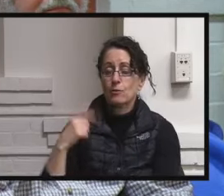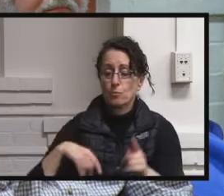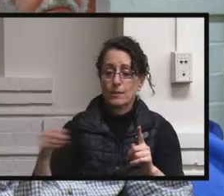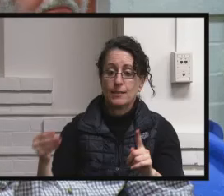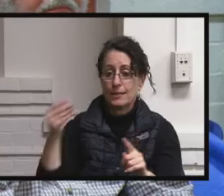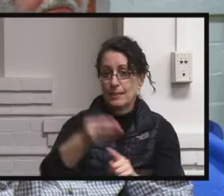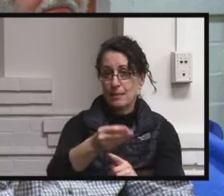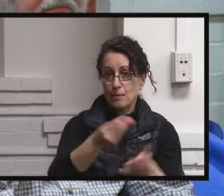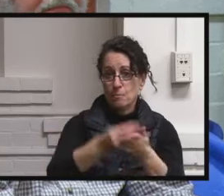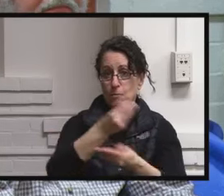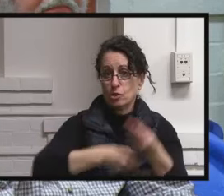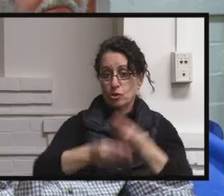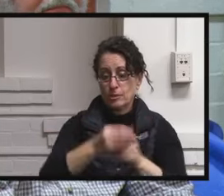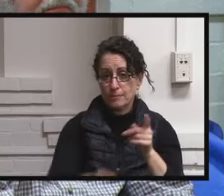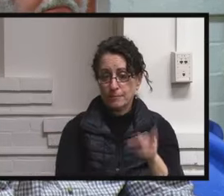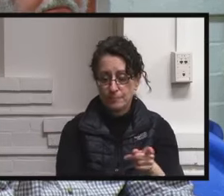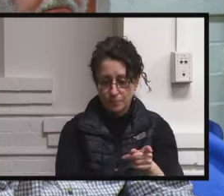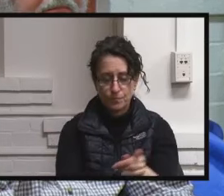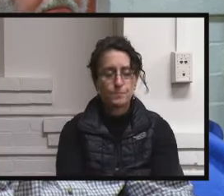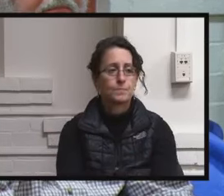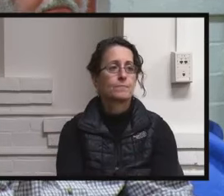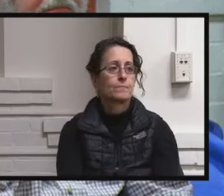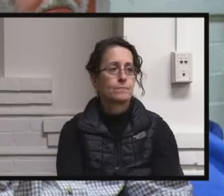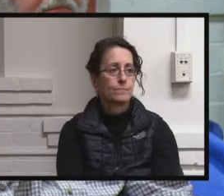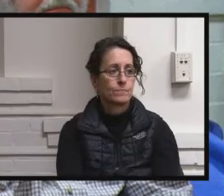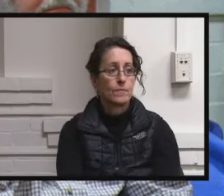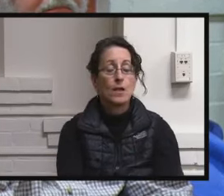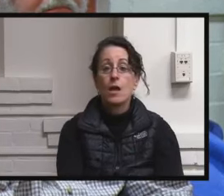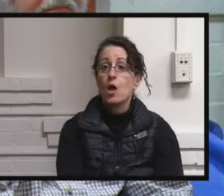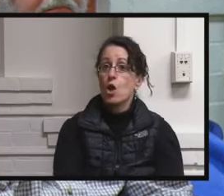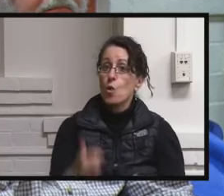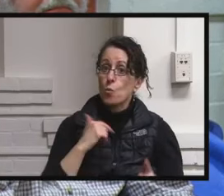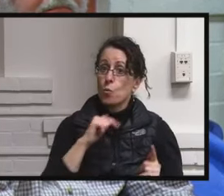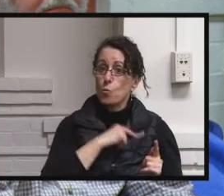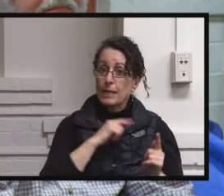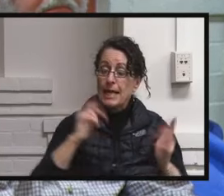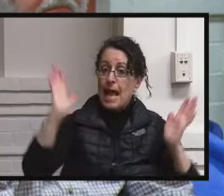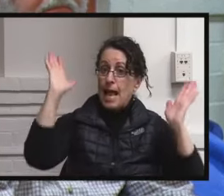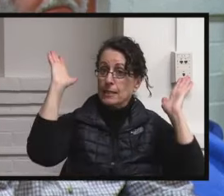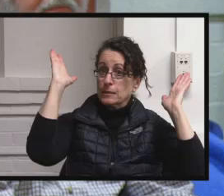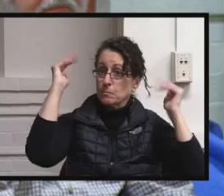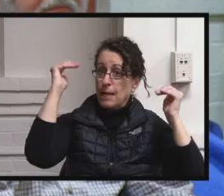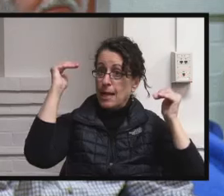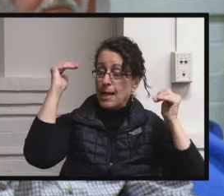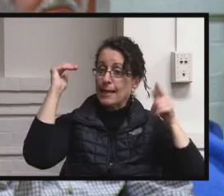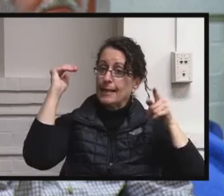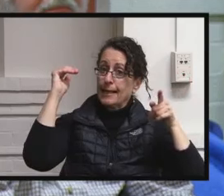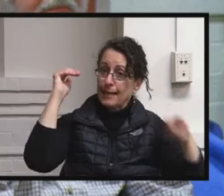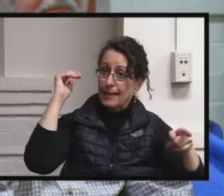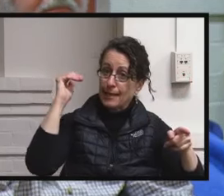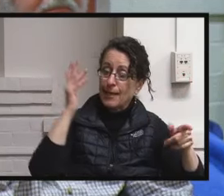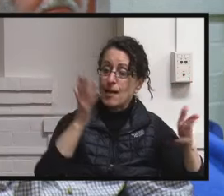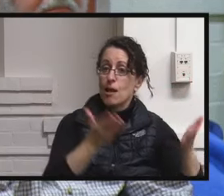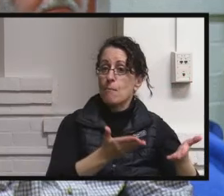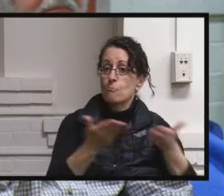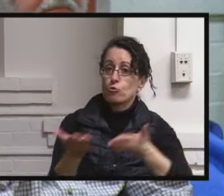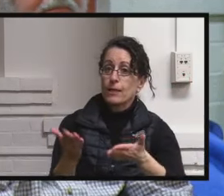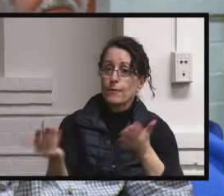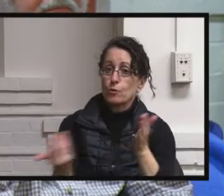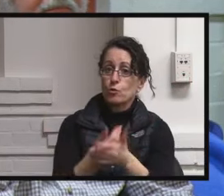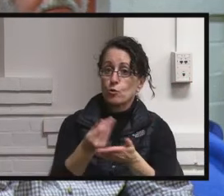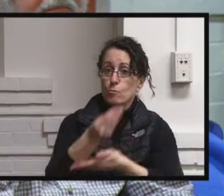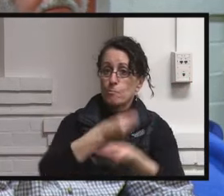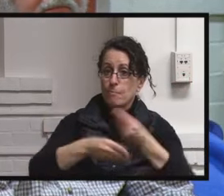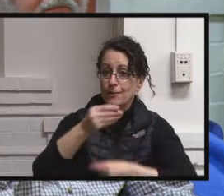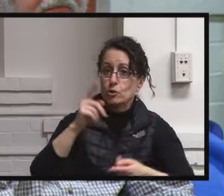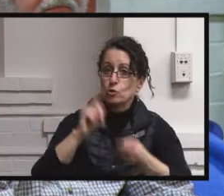The intention was that the supervisors would bring that revised 11-12 no MRF budget back to